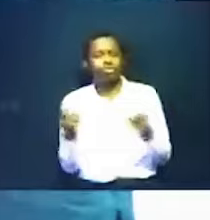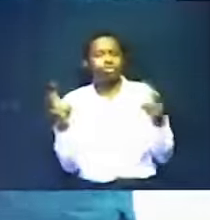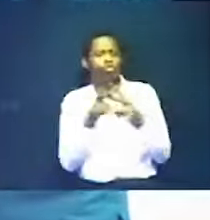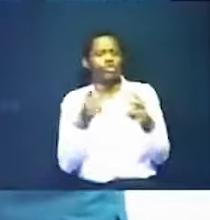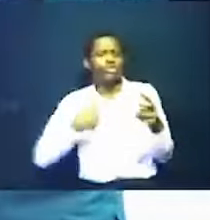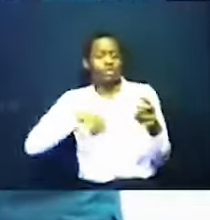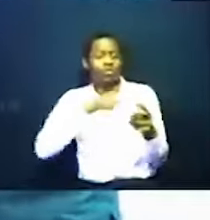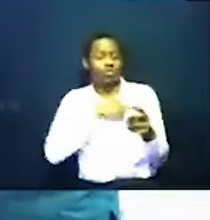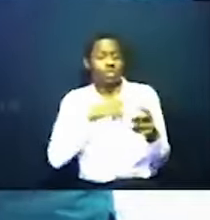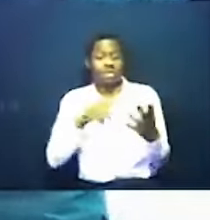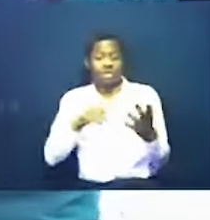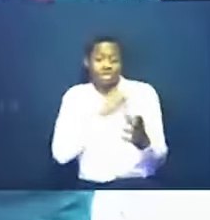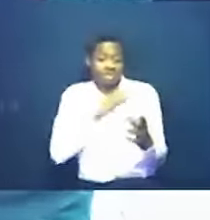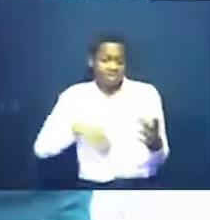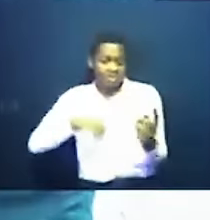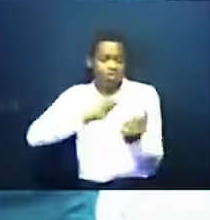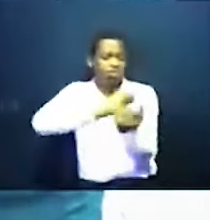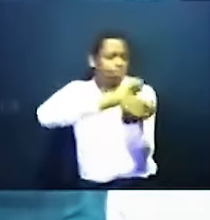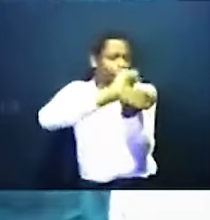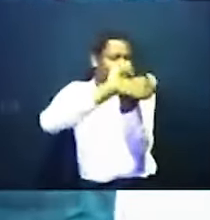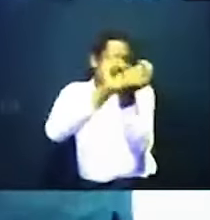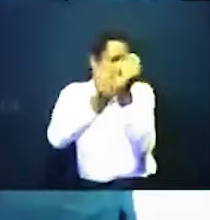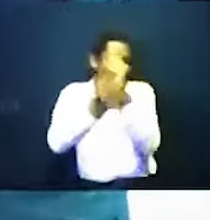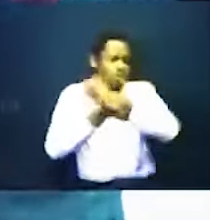same image. So